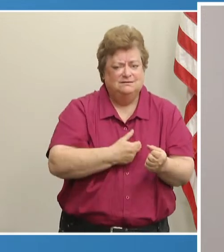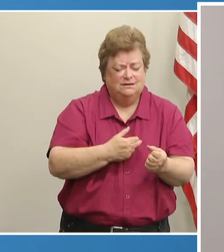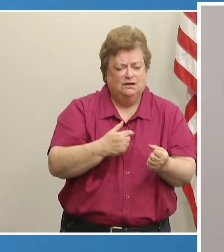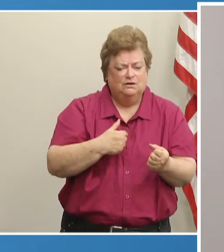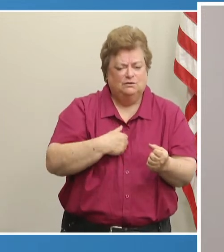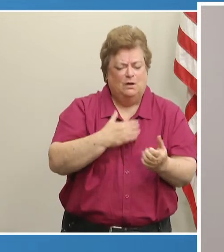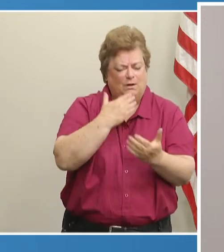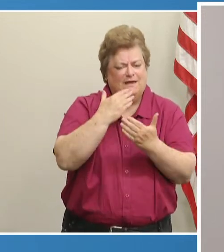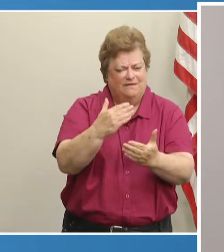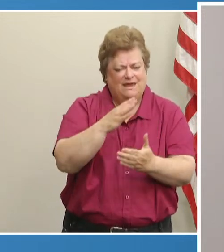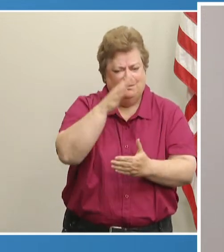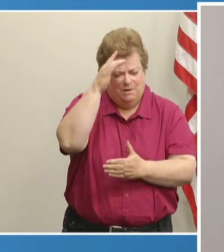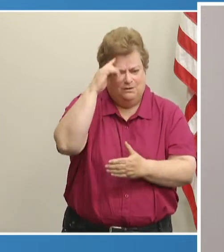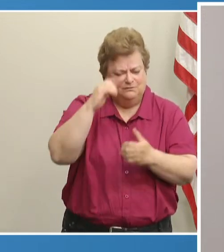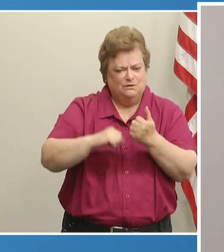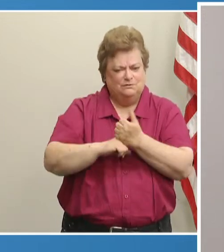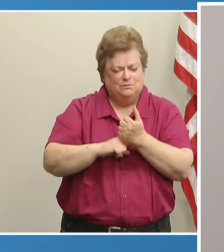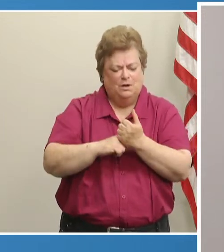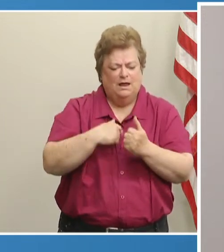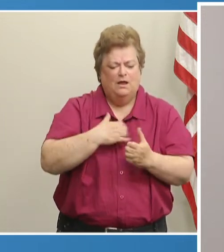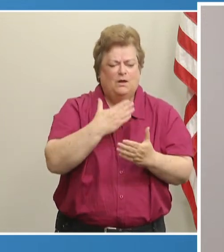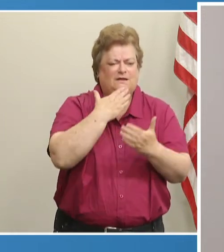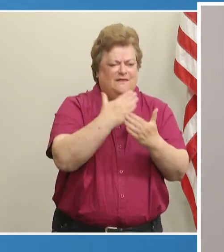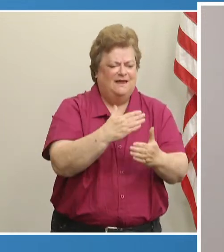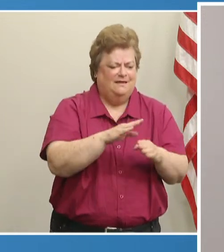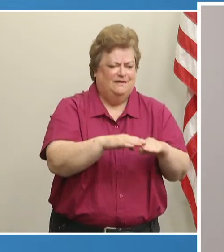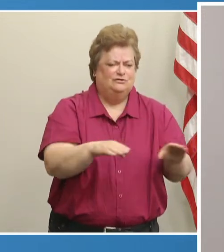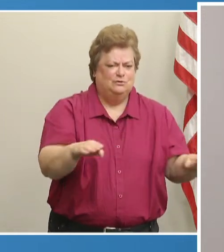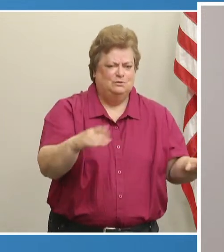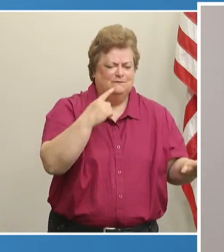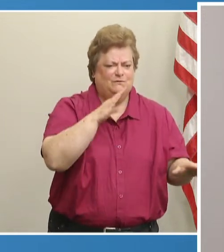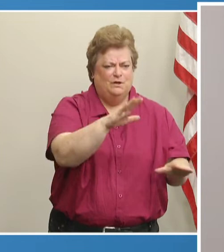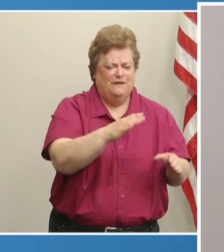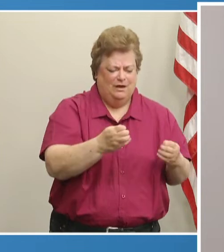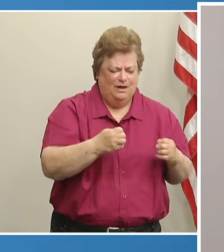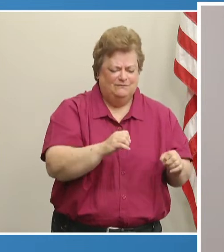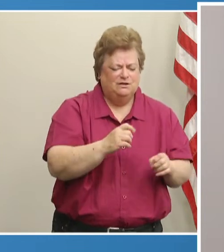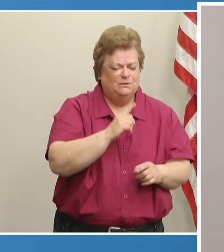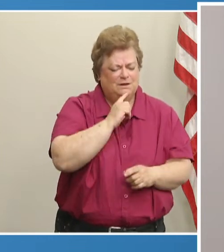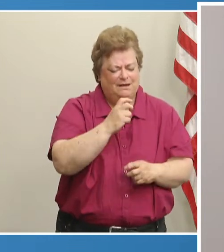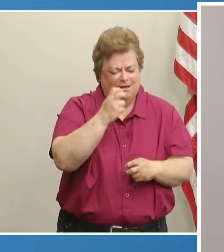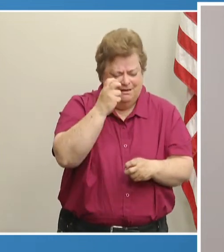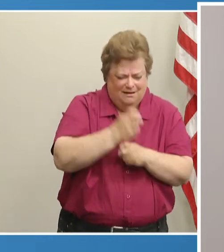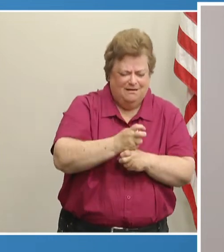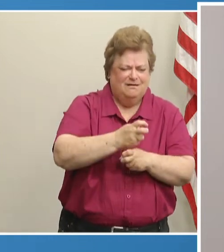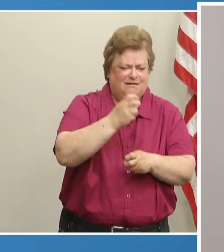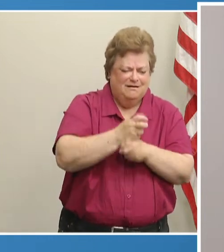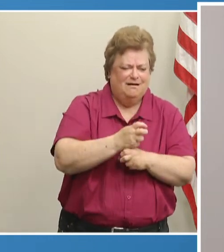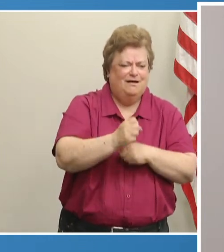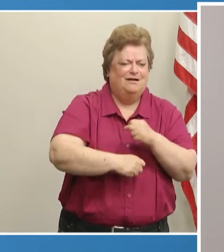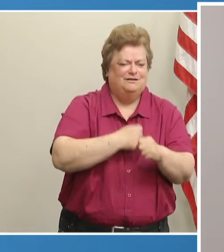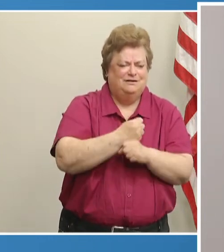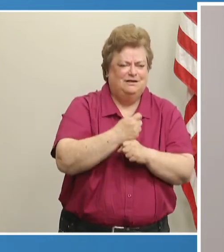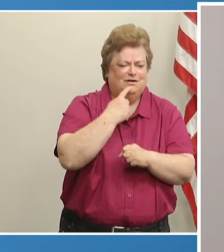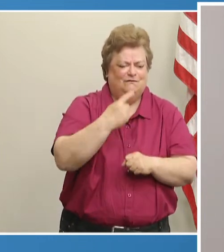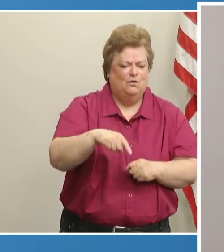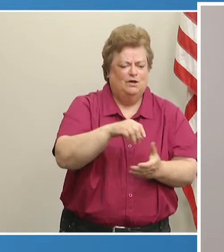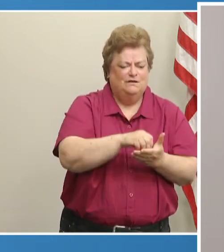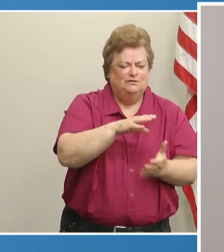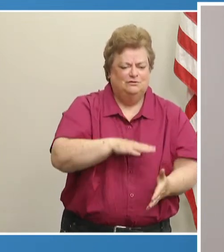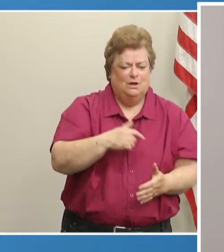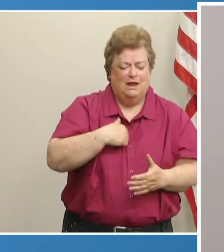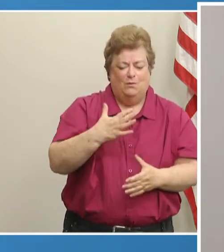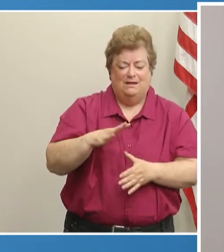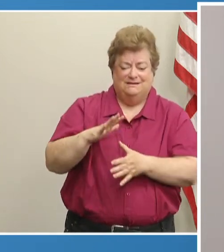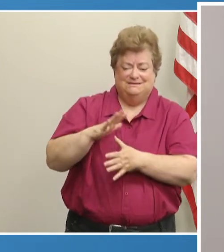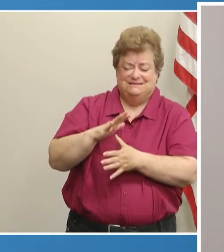for their support. And I want to thank our kids for their great effort. This has been a difficult year for students, and I want the seniors, or at